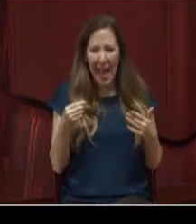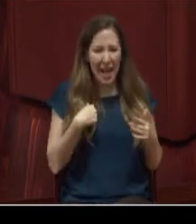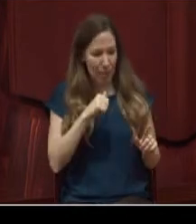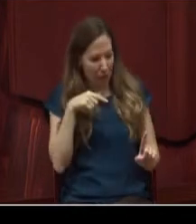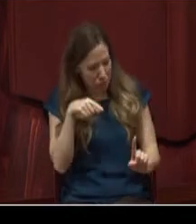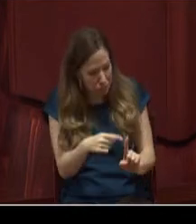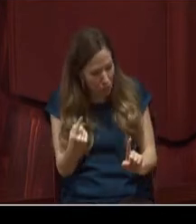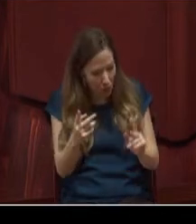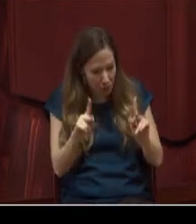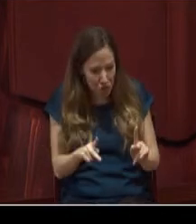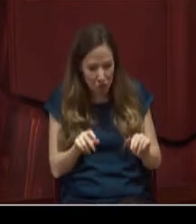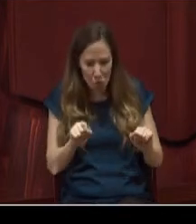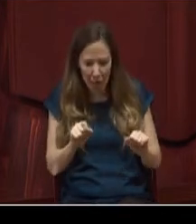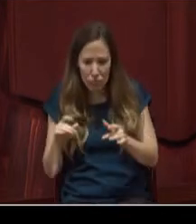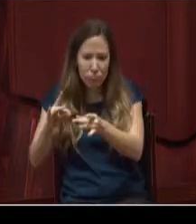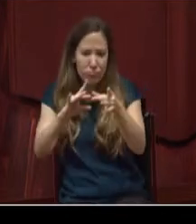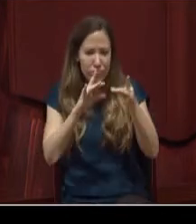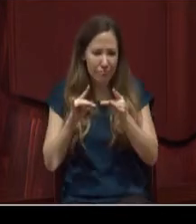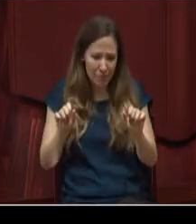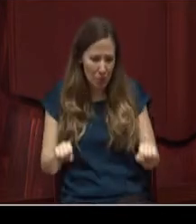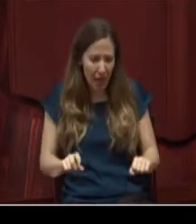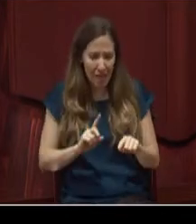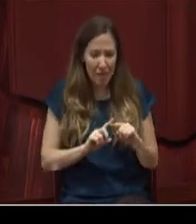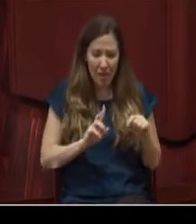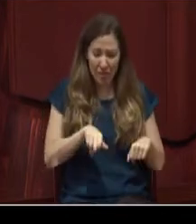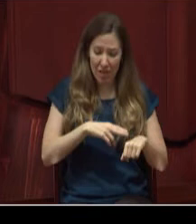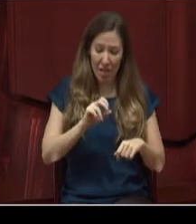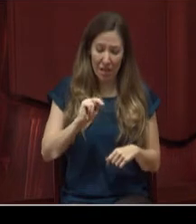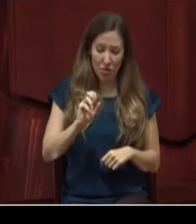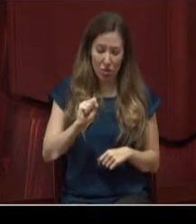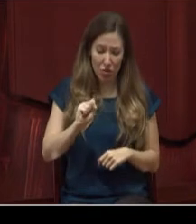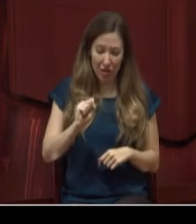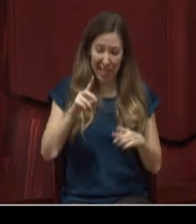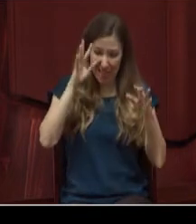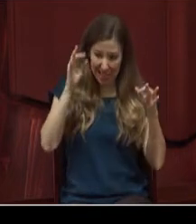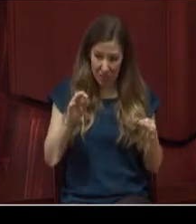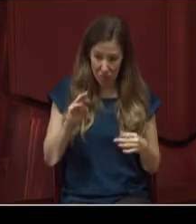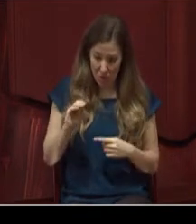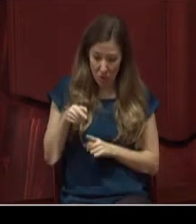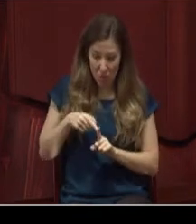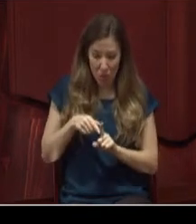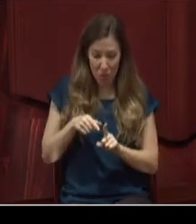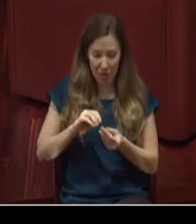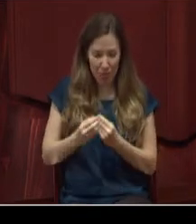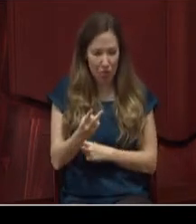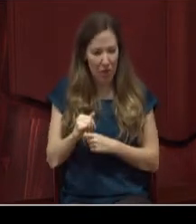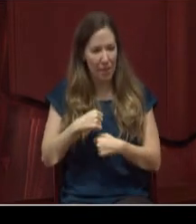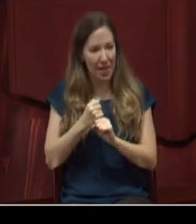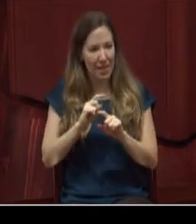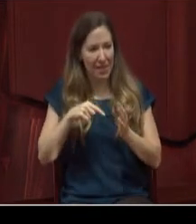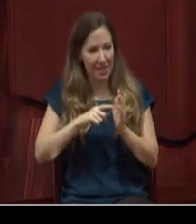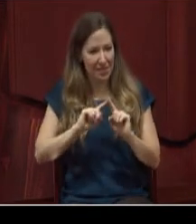roles are more prominent or less prominent. The National Security Decision Memorandum number 2 was the one that created this different